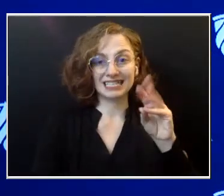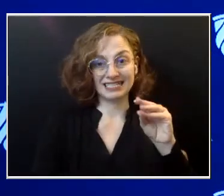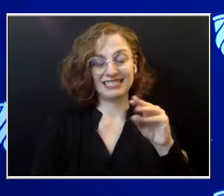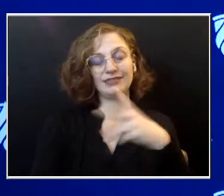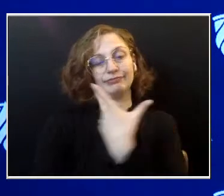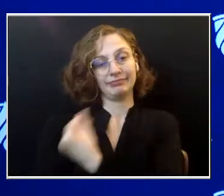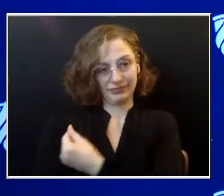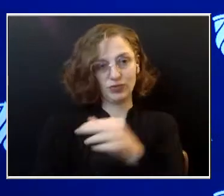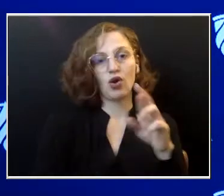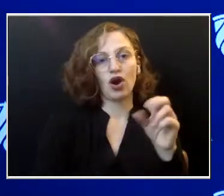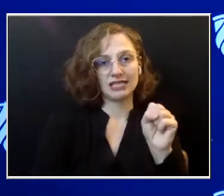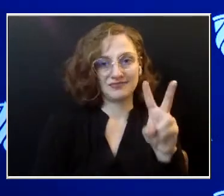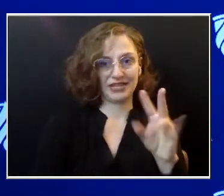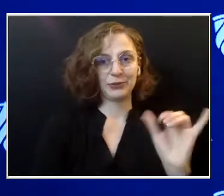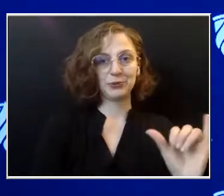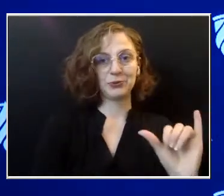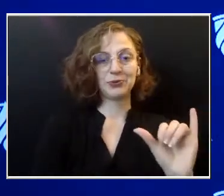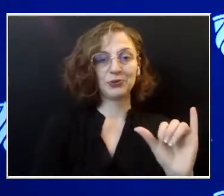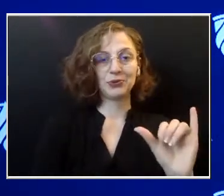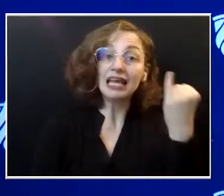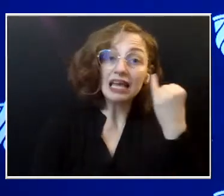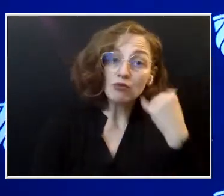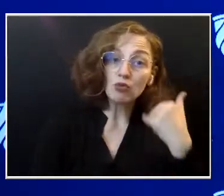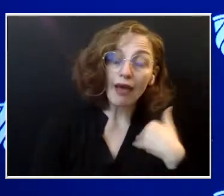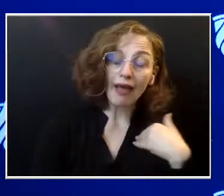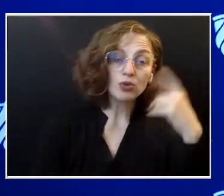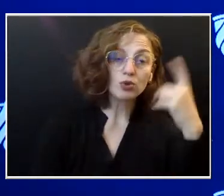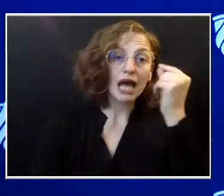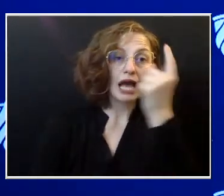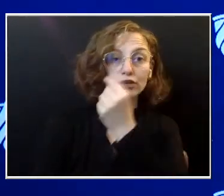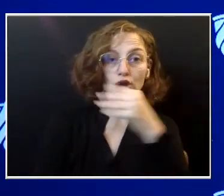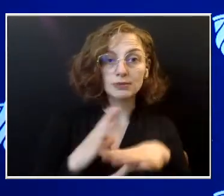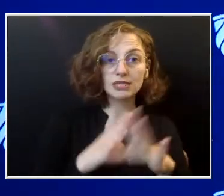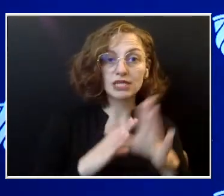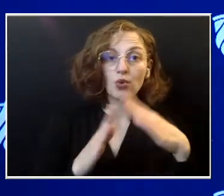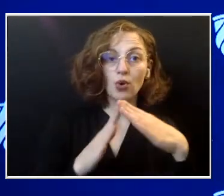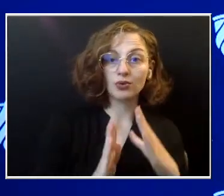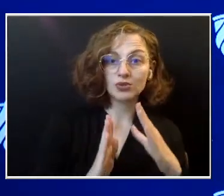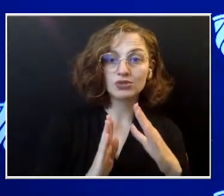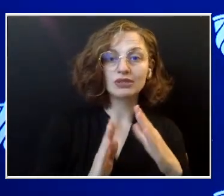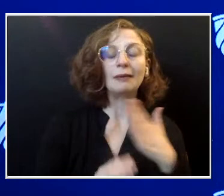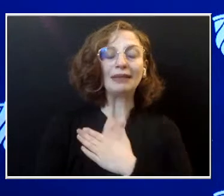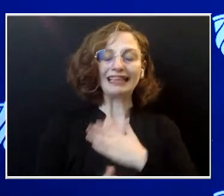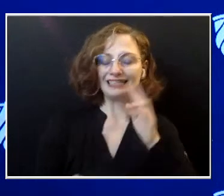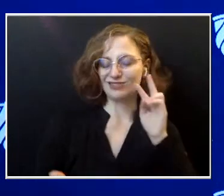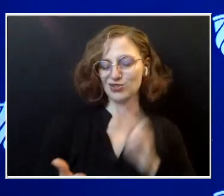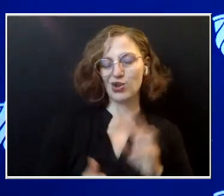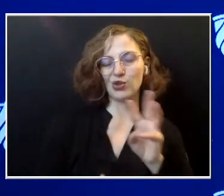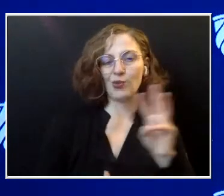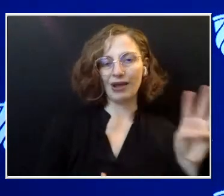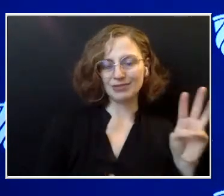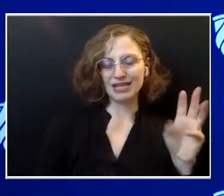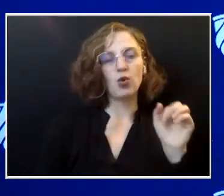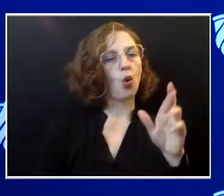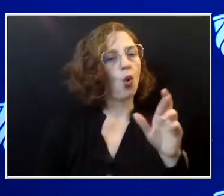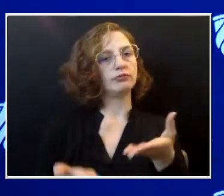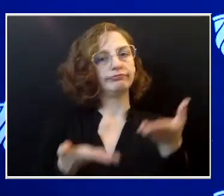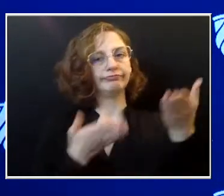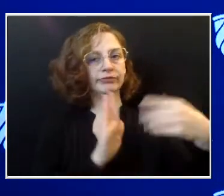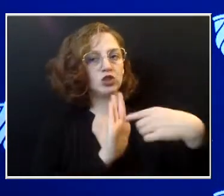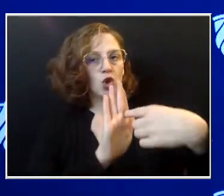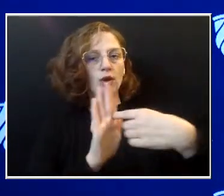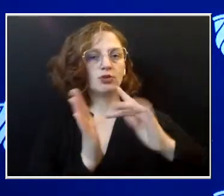those eye drops in your house, please take a look at the website or go to talk to your pharmacist about those as well. We want to keep